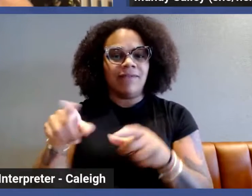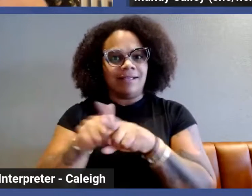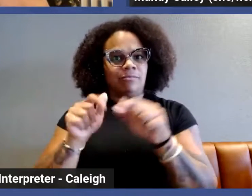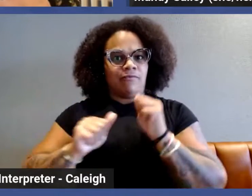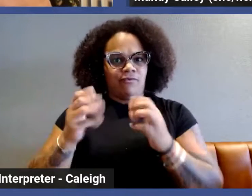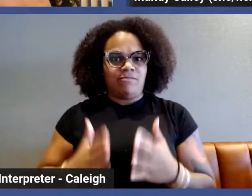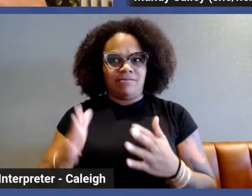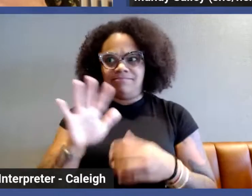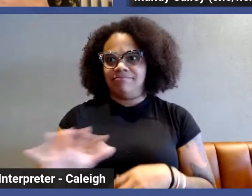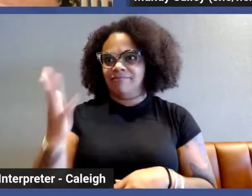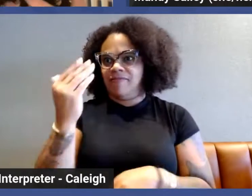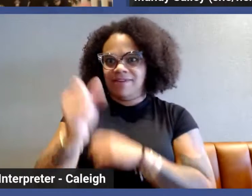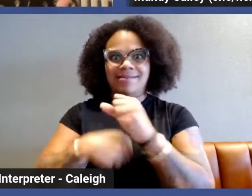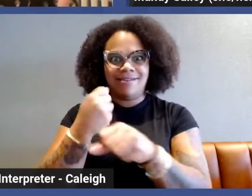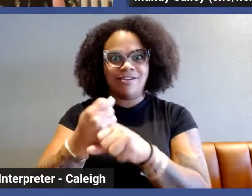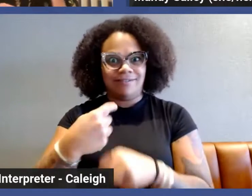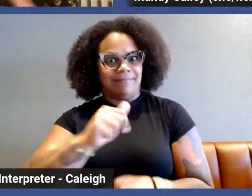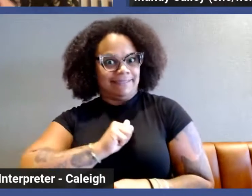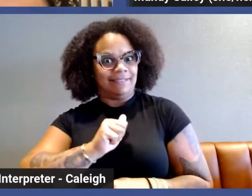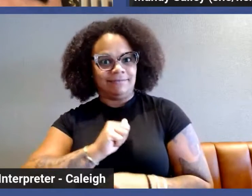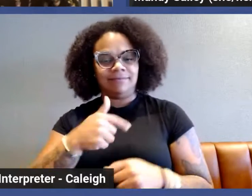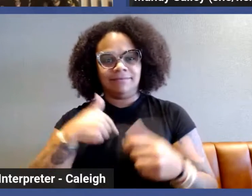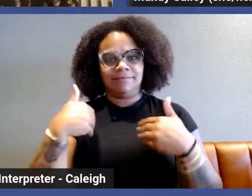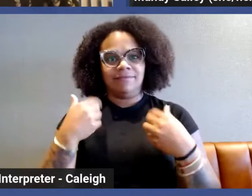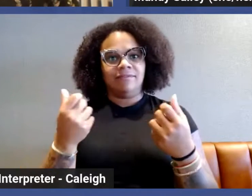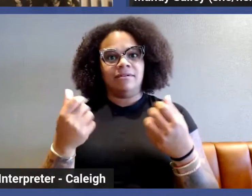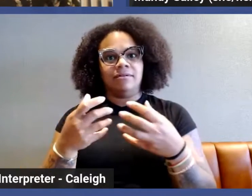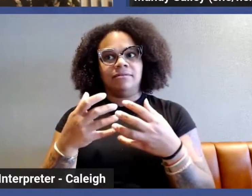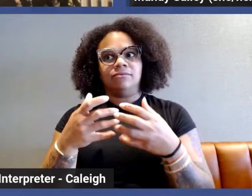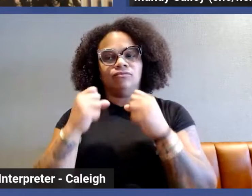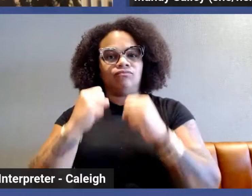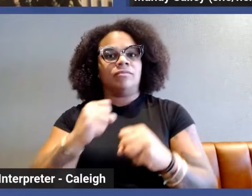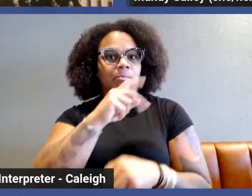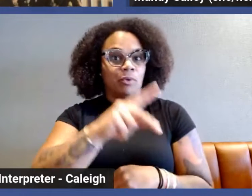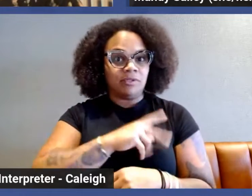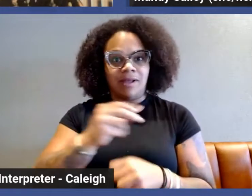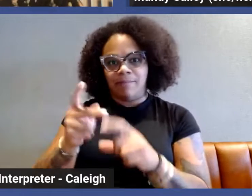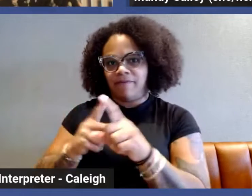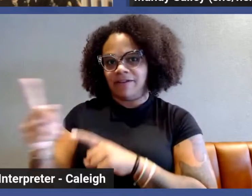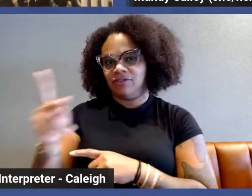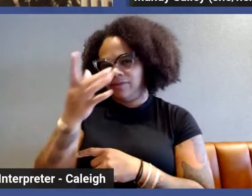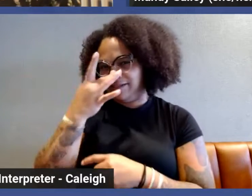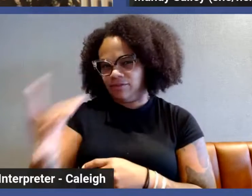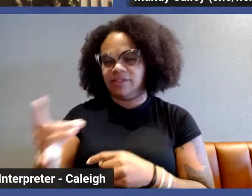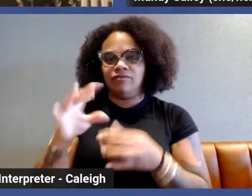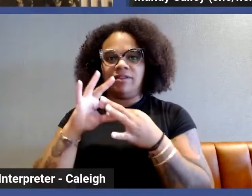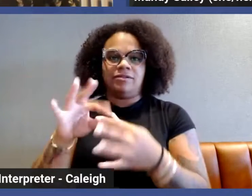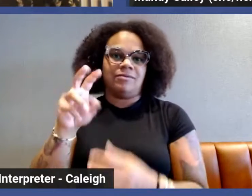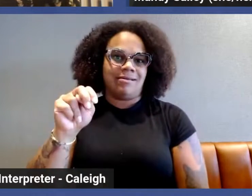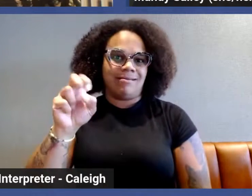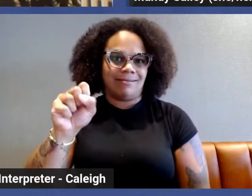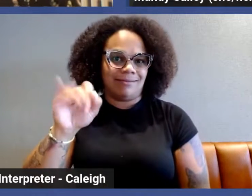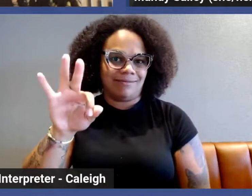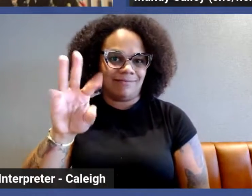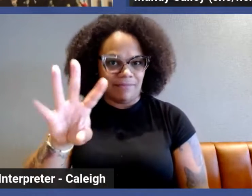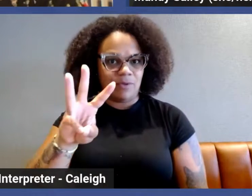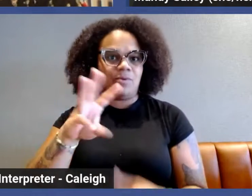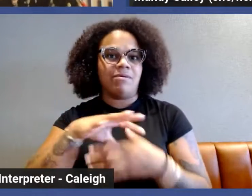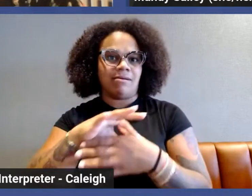have a lot of personal and professional interest in how not safe for work content and sex workers are treated